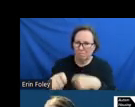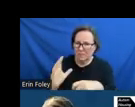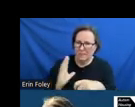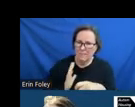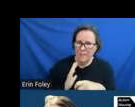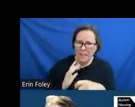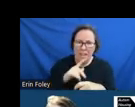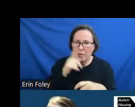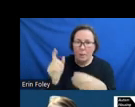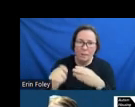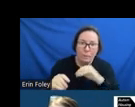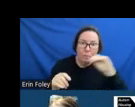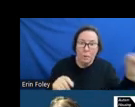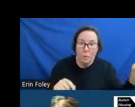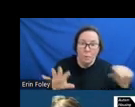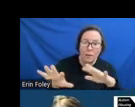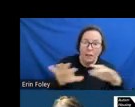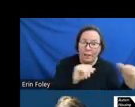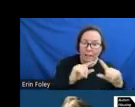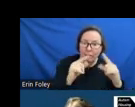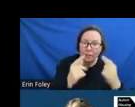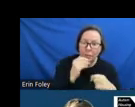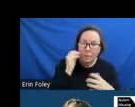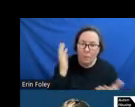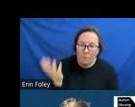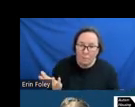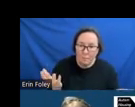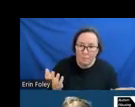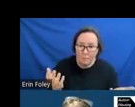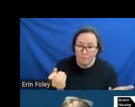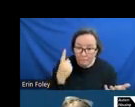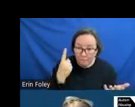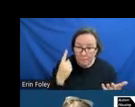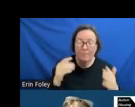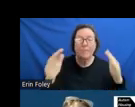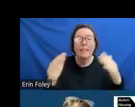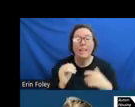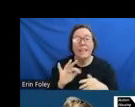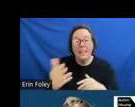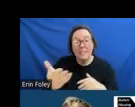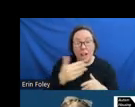quits, the caregiver leaves, not the person with a disability.